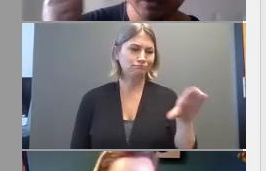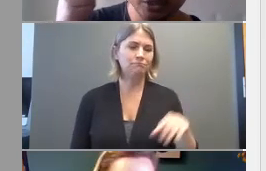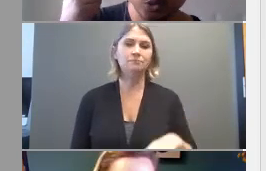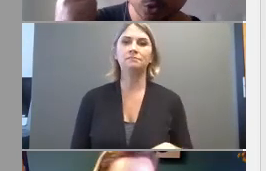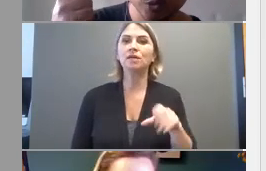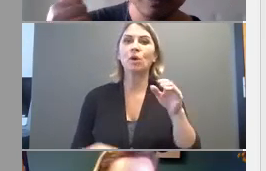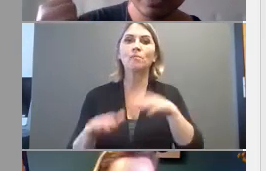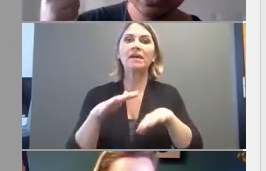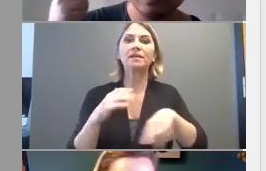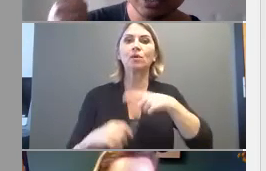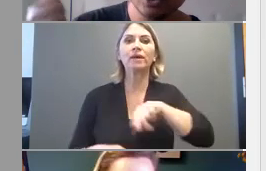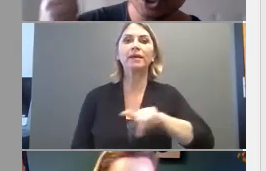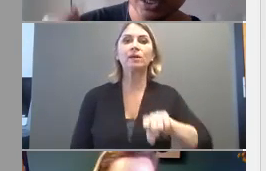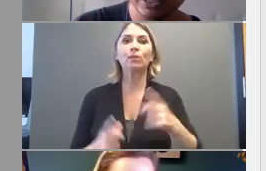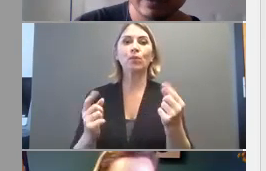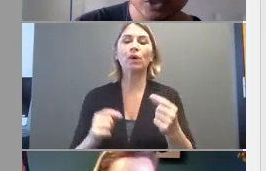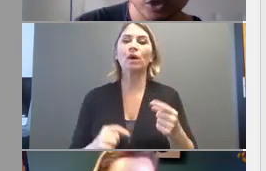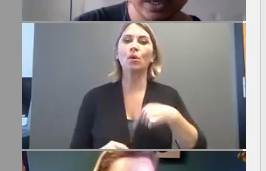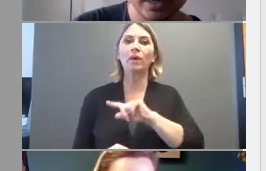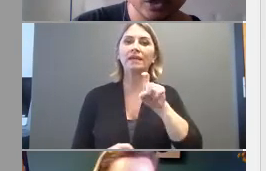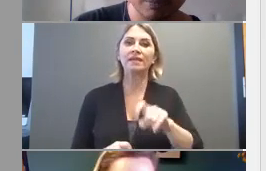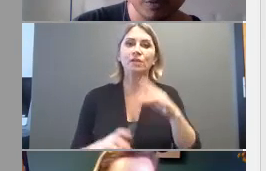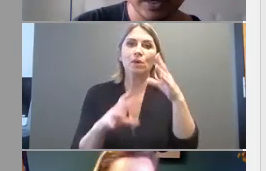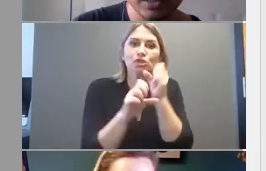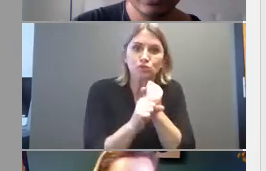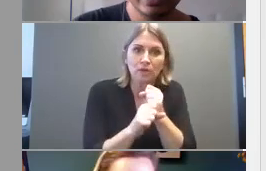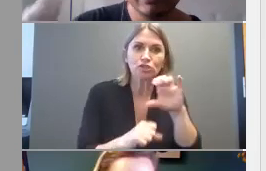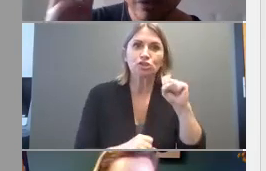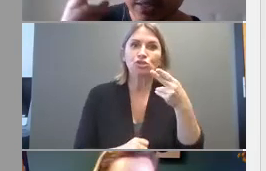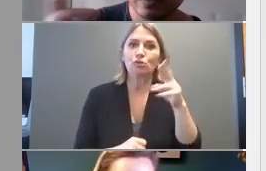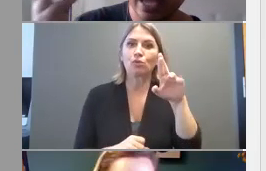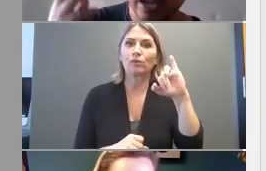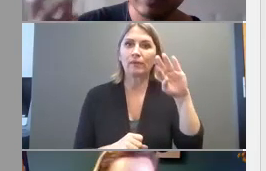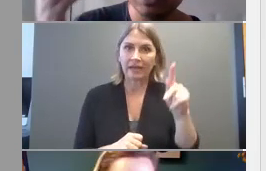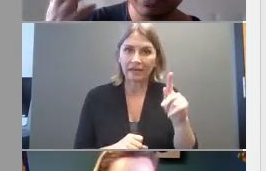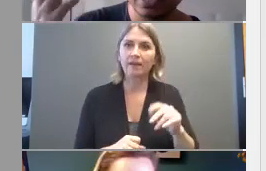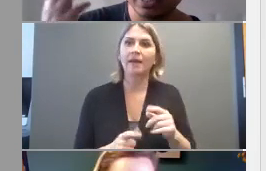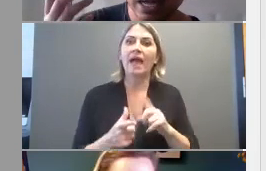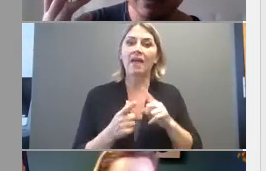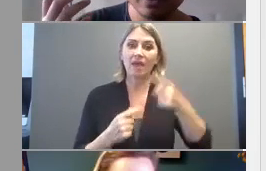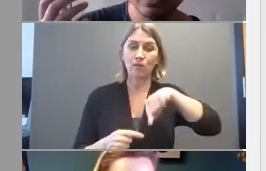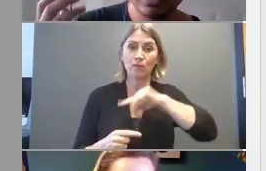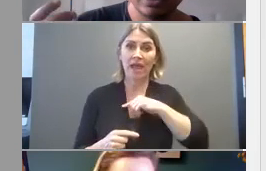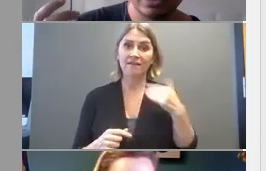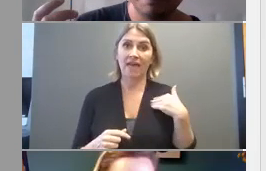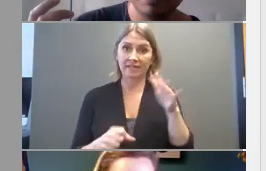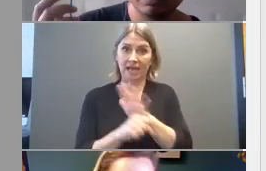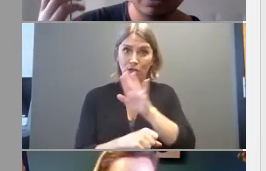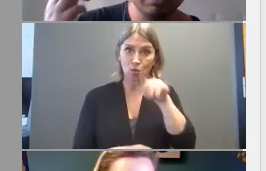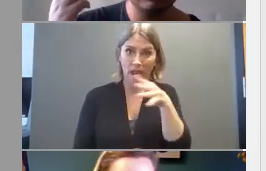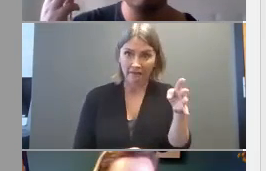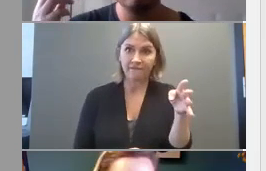basically what we need to do is we need to shrink every strongly connected component. And once we have this meta graph,